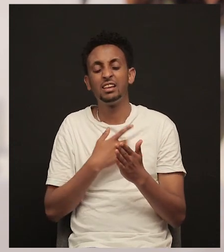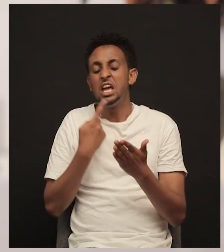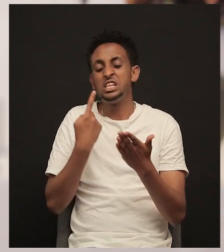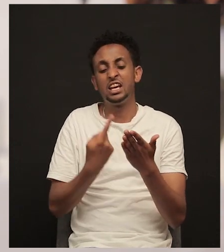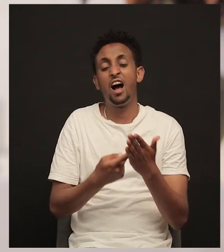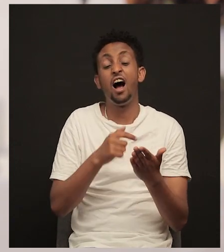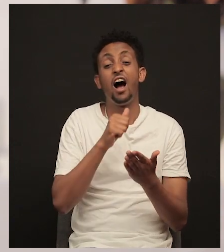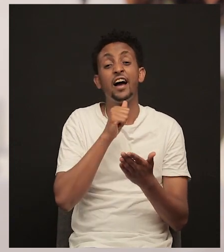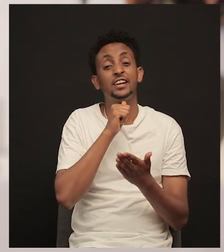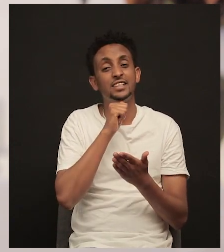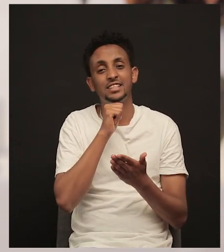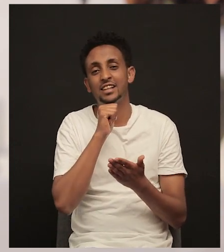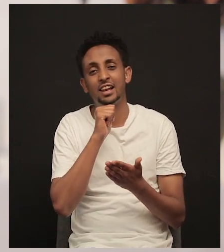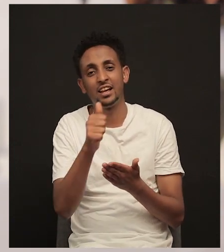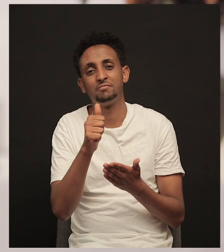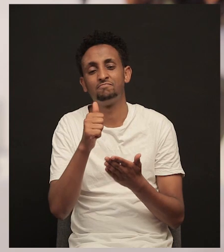nete